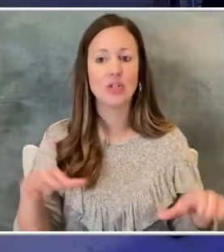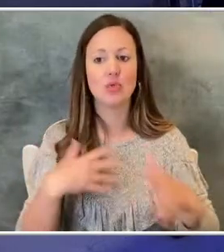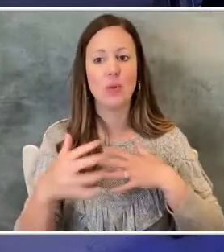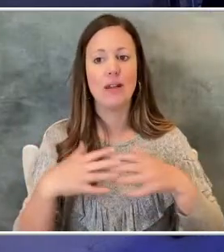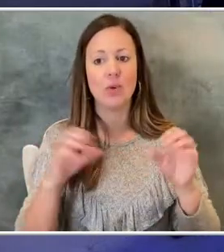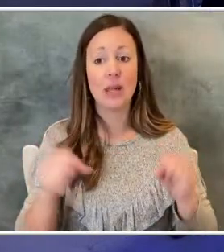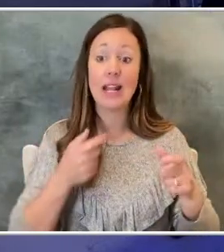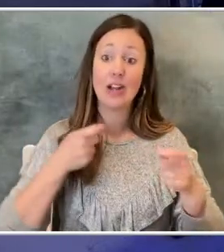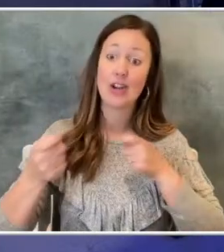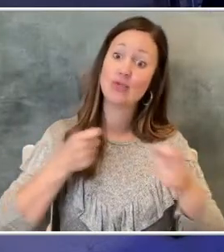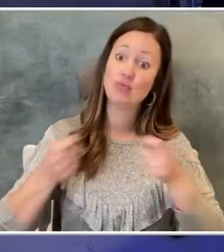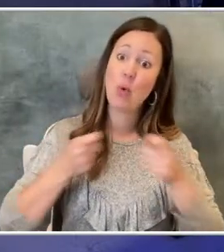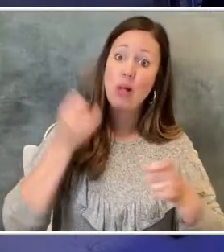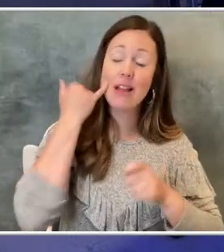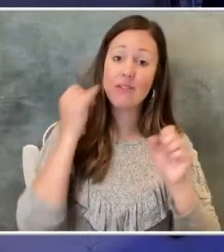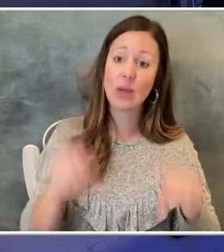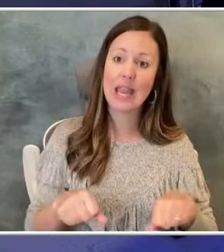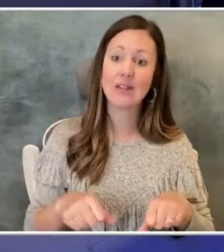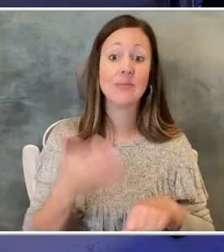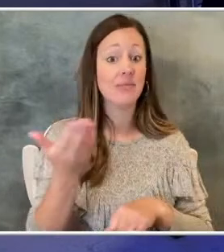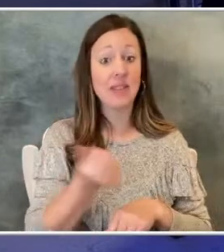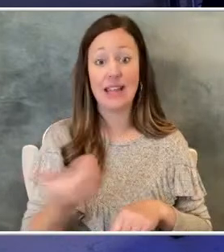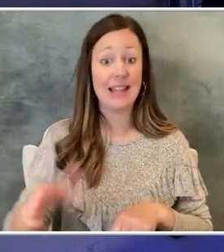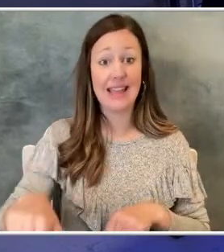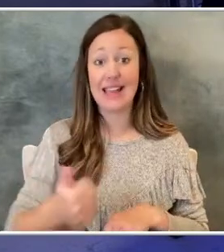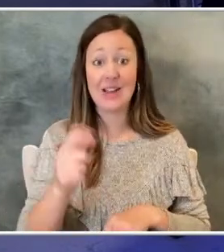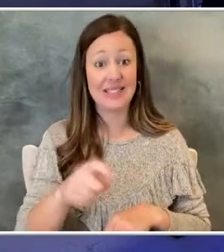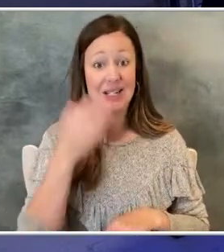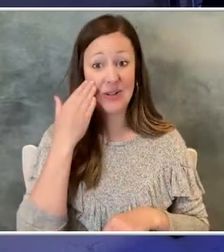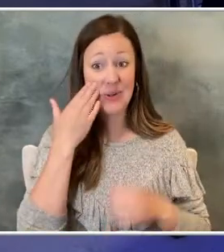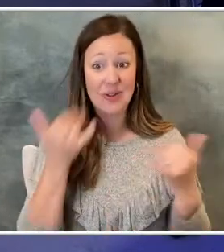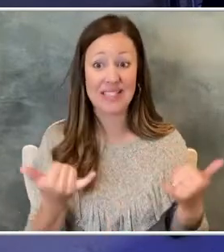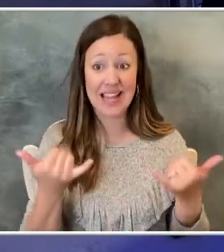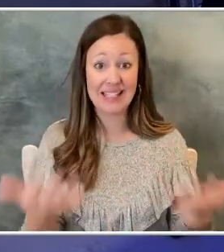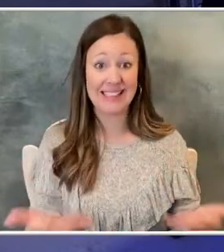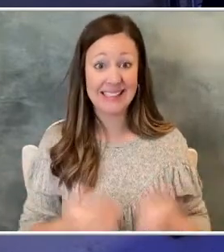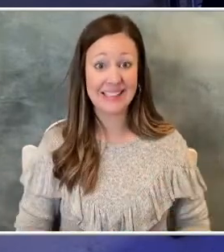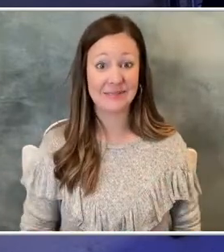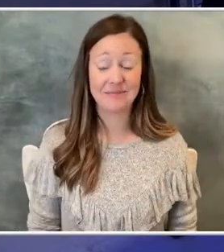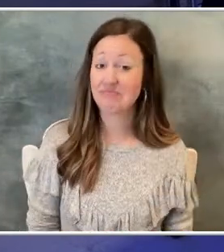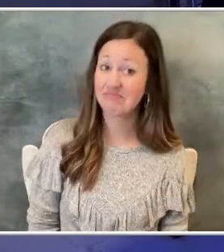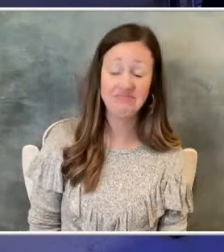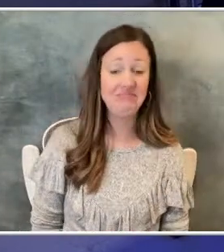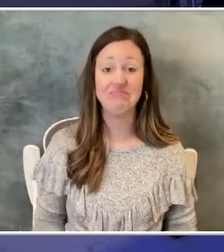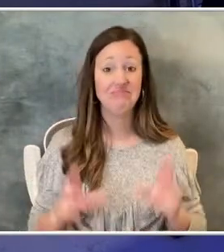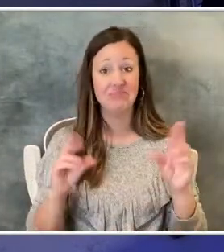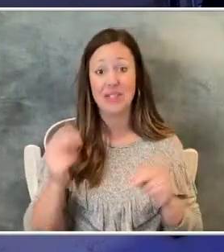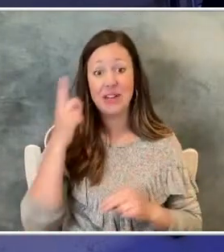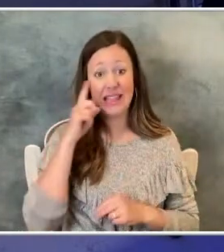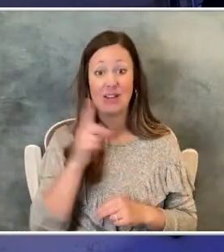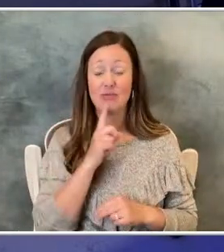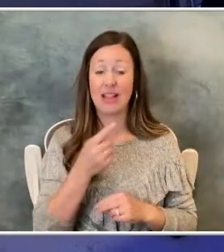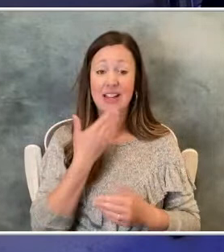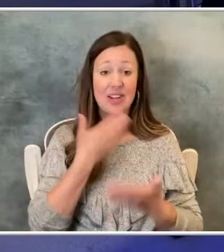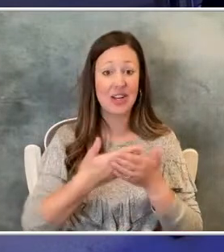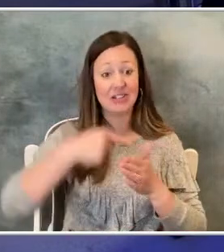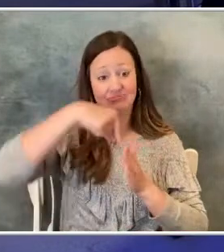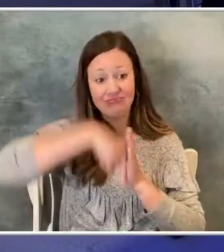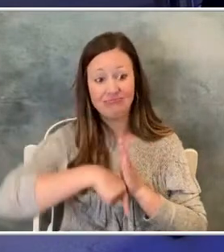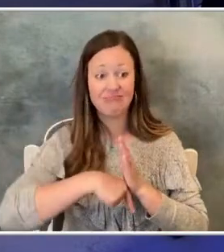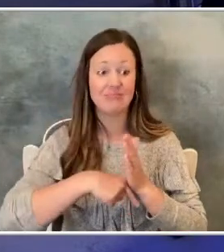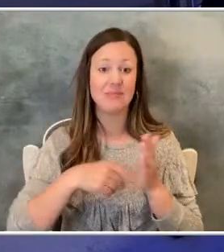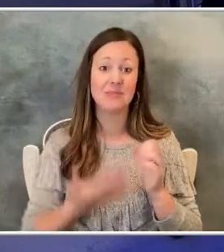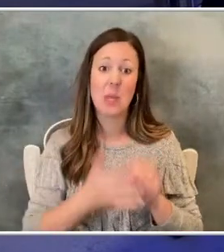your control. Exactly. Any other takeaways you want us to walk out of here with today, Dr. Moriarty? No, I think that was a very thorough coverage, and I